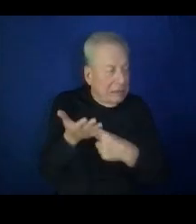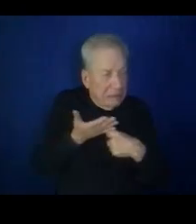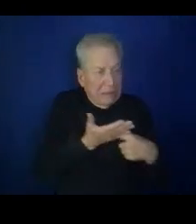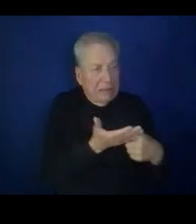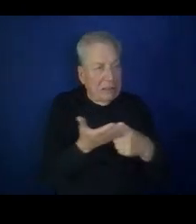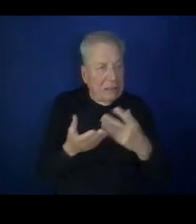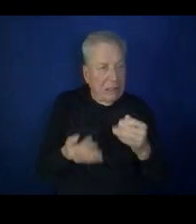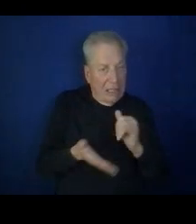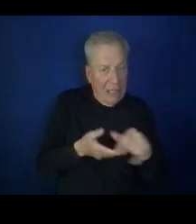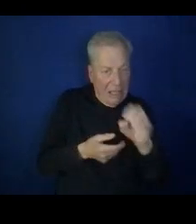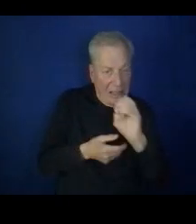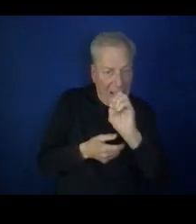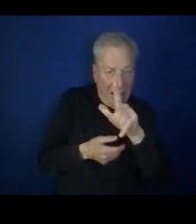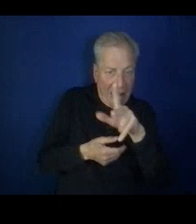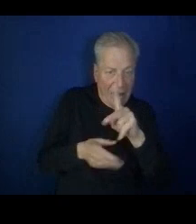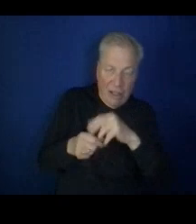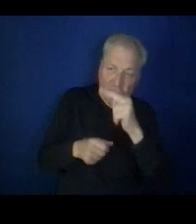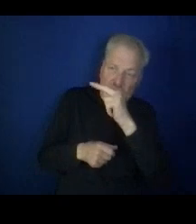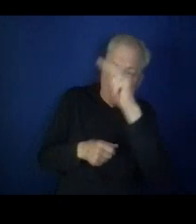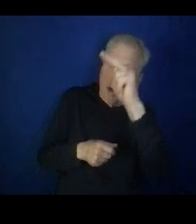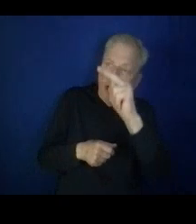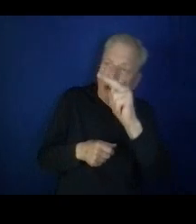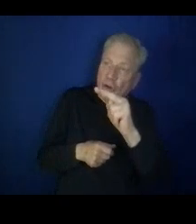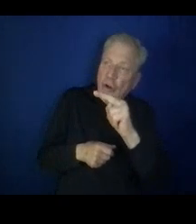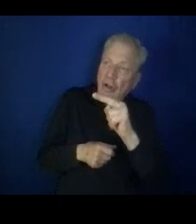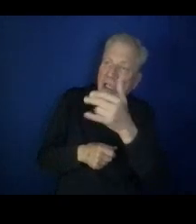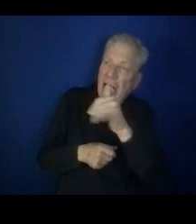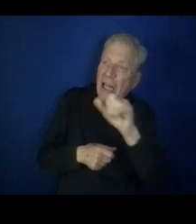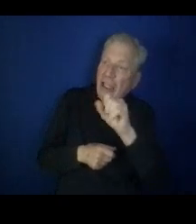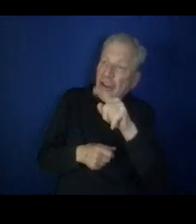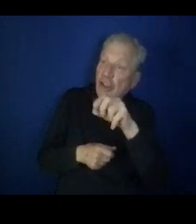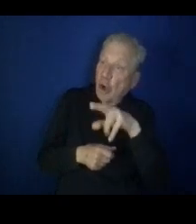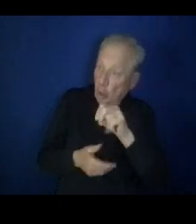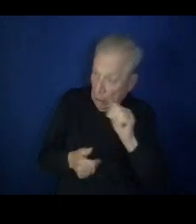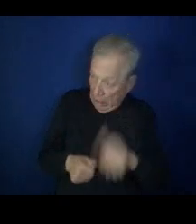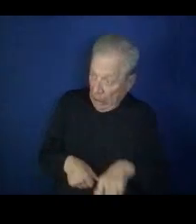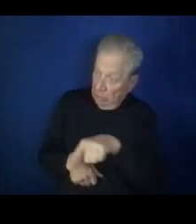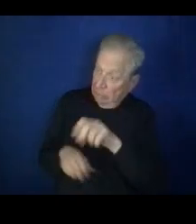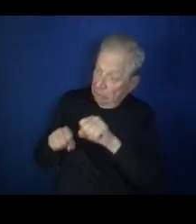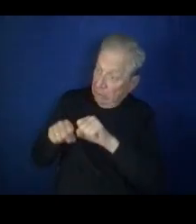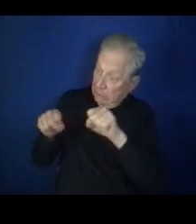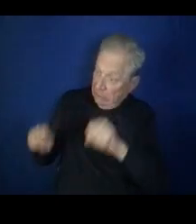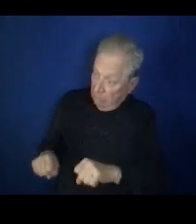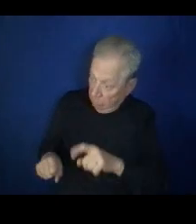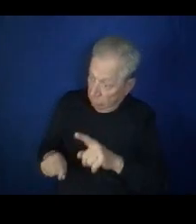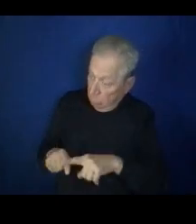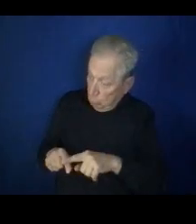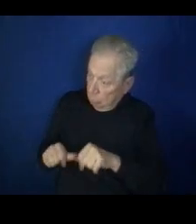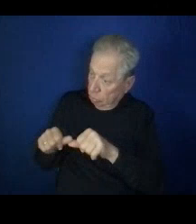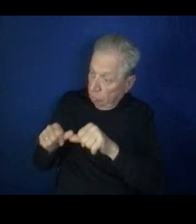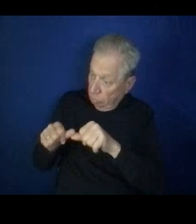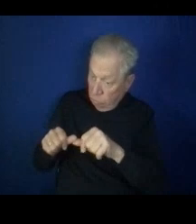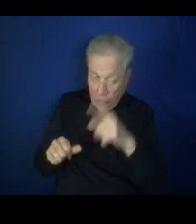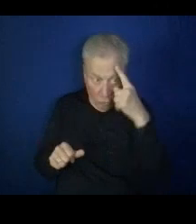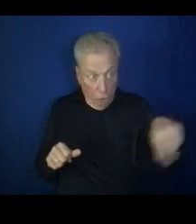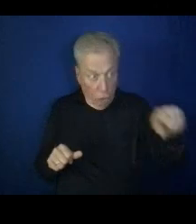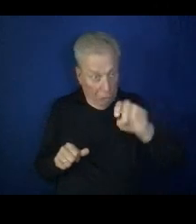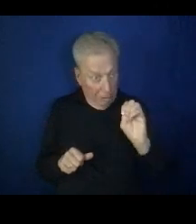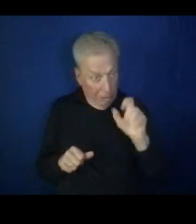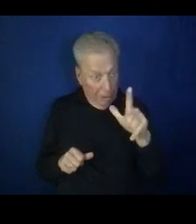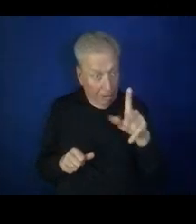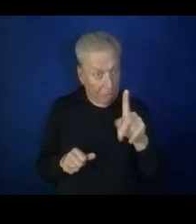elk in northern Yellowstone? Can the system self-sustain itself with a lot of elk? We put up these exclosures